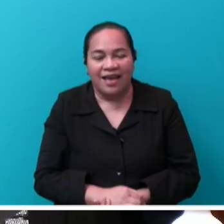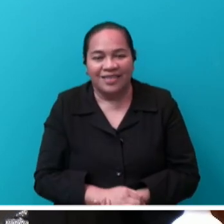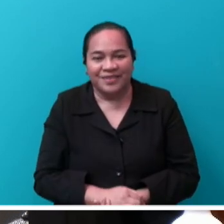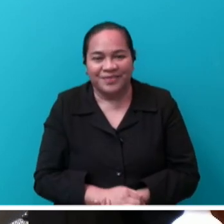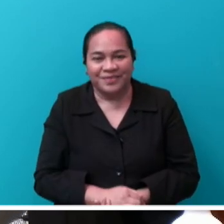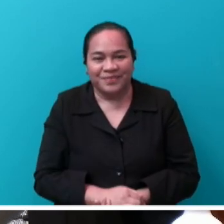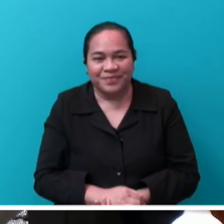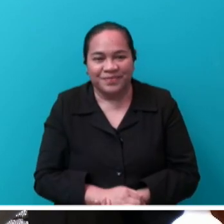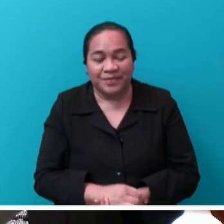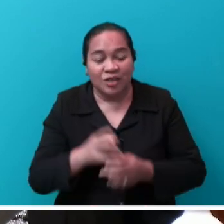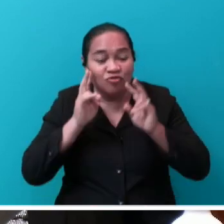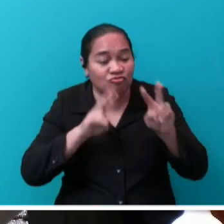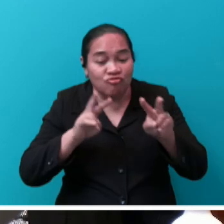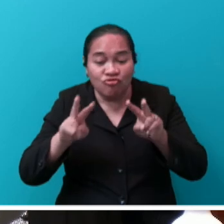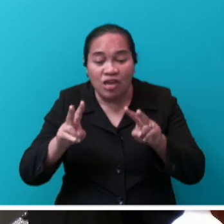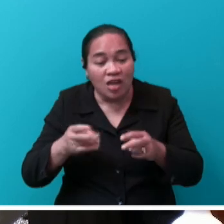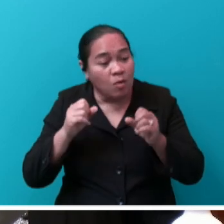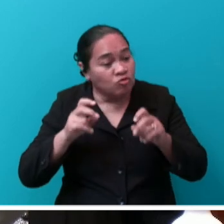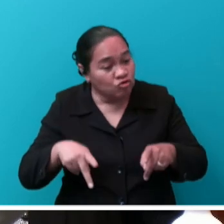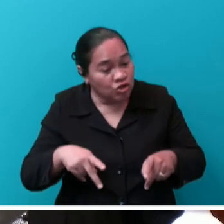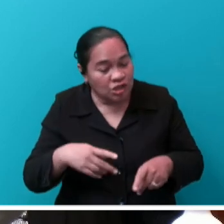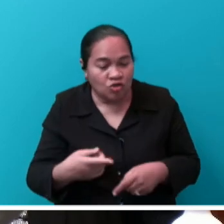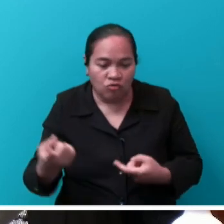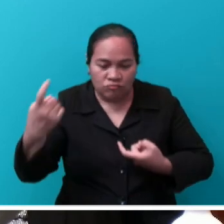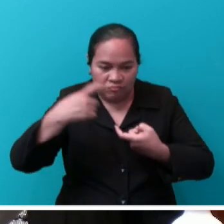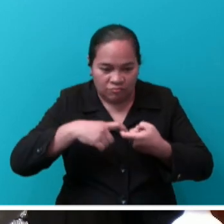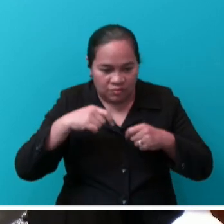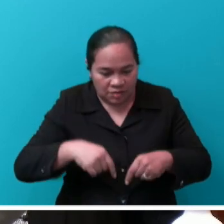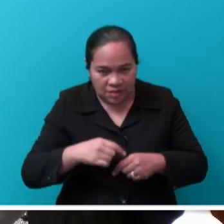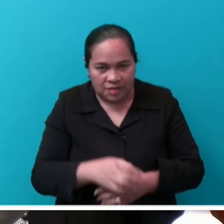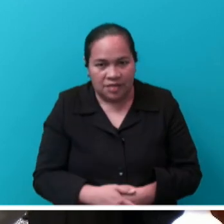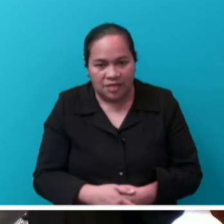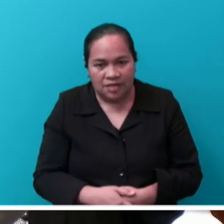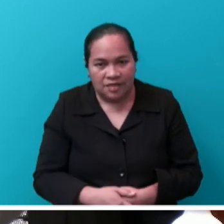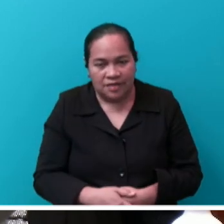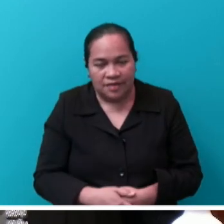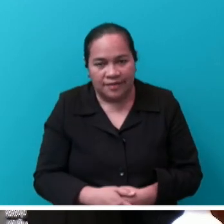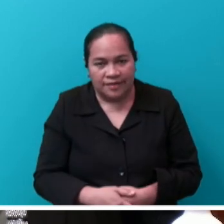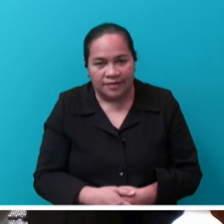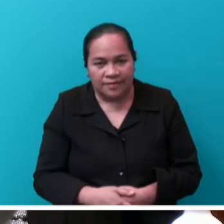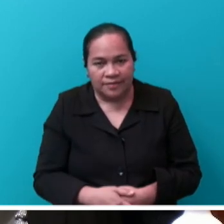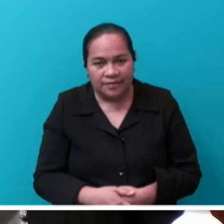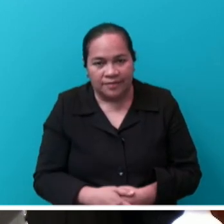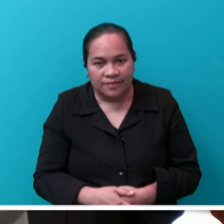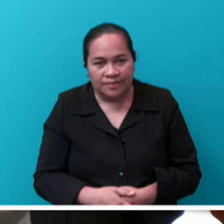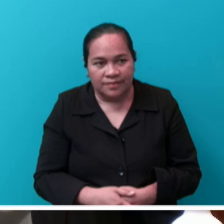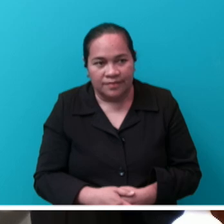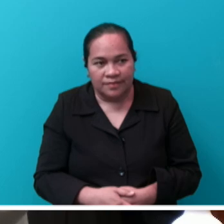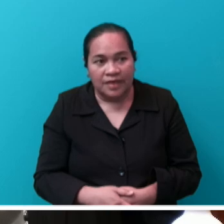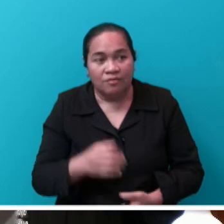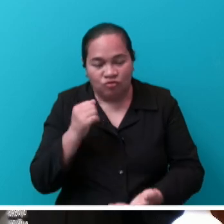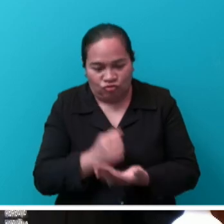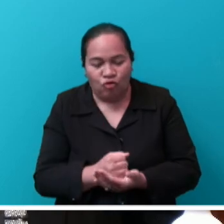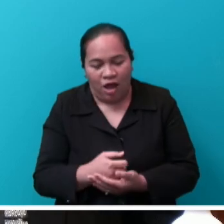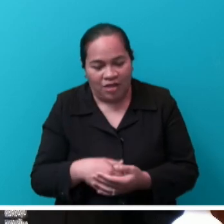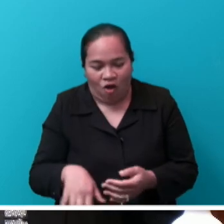at exploring opportunities in that particular area. And I'm sure it will be a welcome development